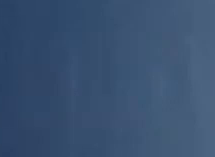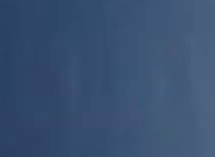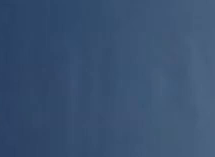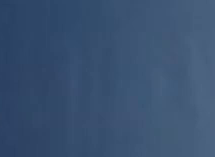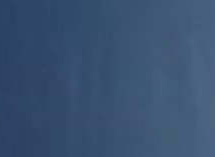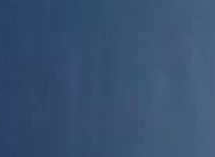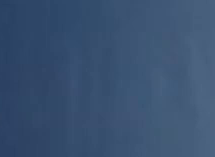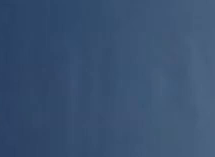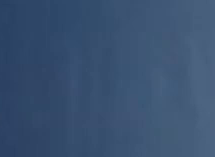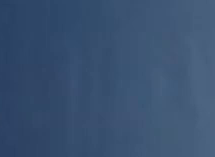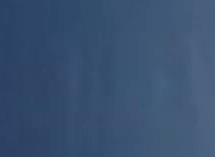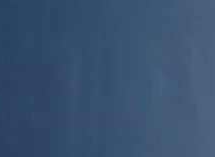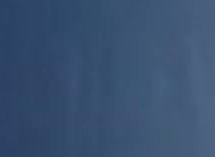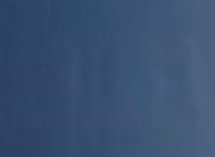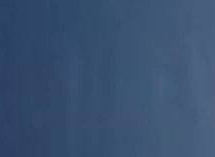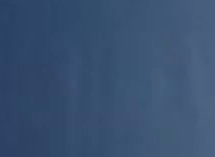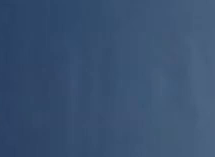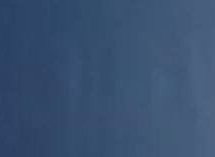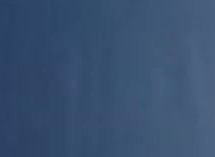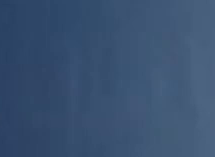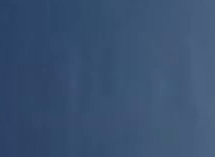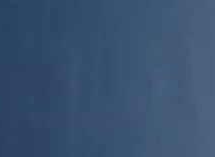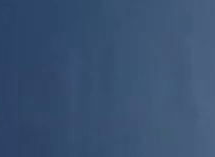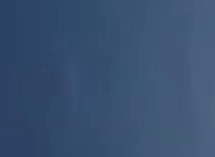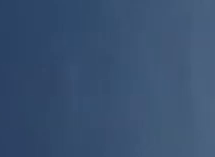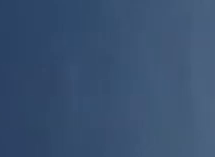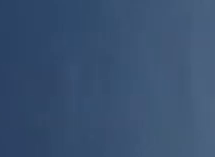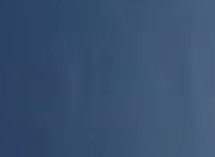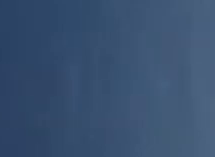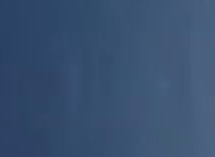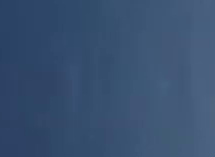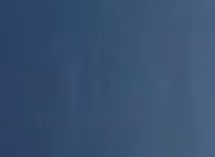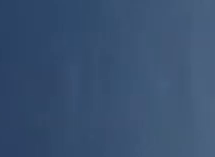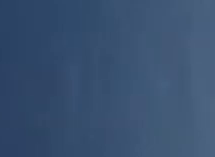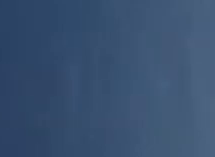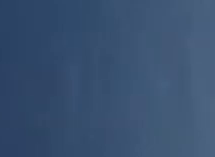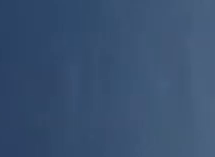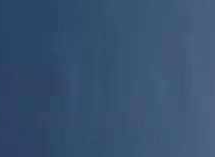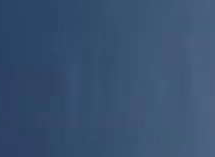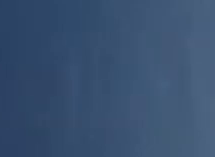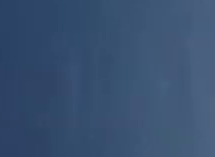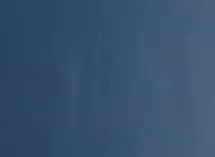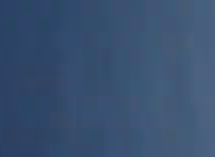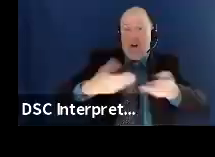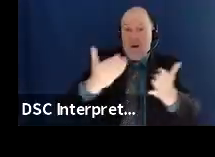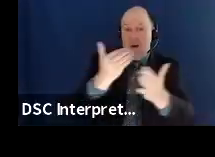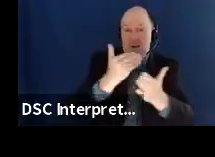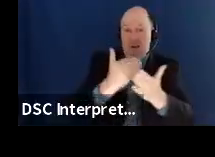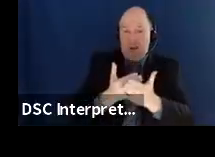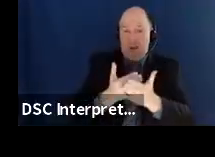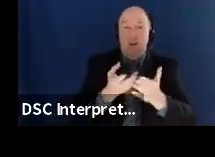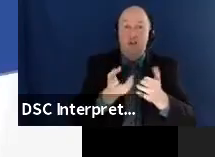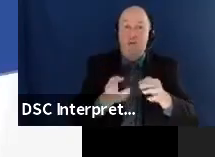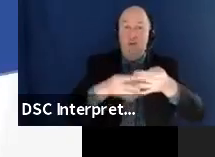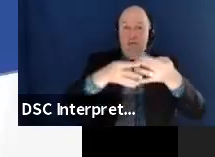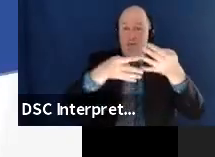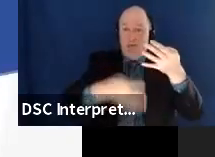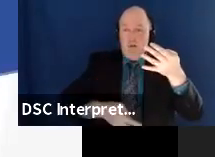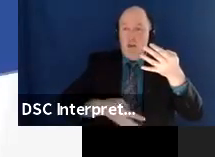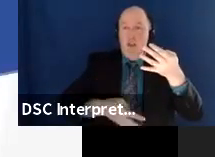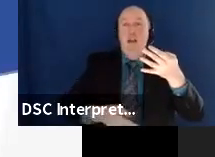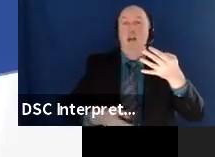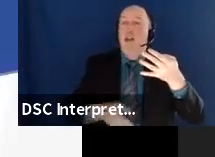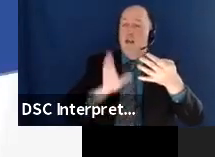Relative to vaccinations, we're increasing those provider listings, and again, that's going to bode well for